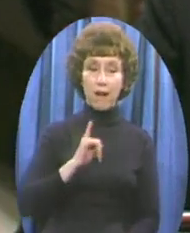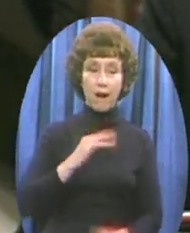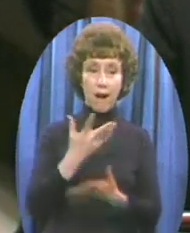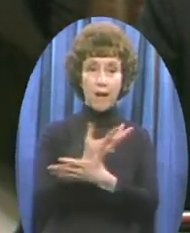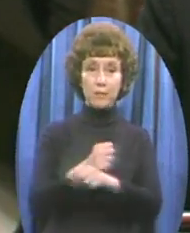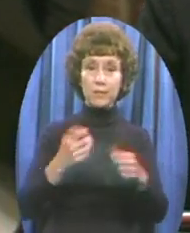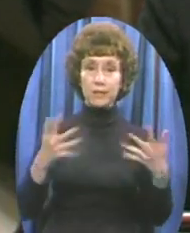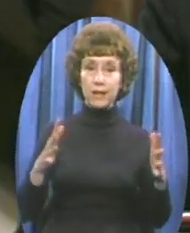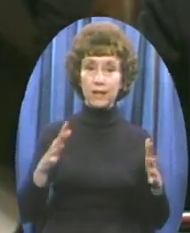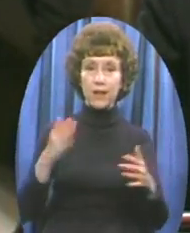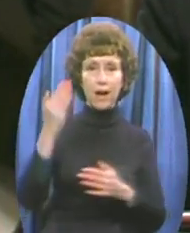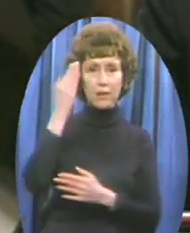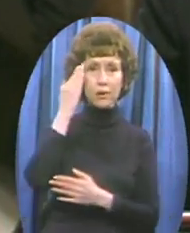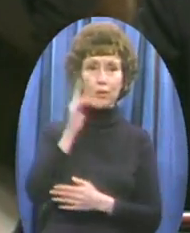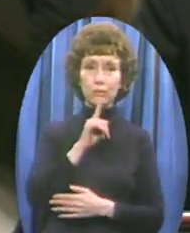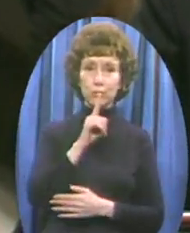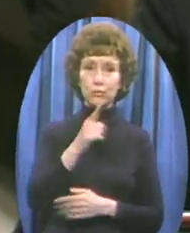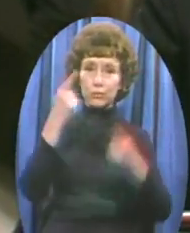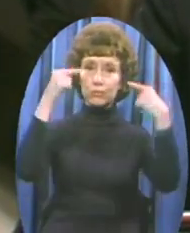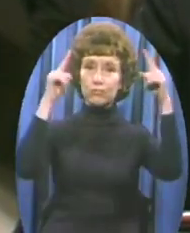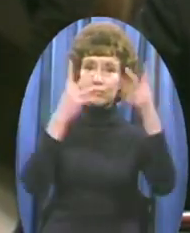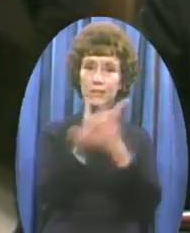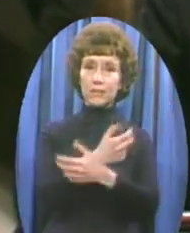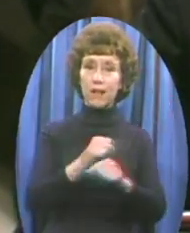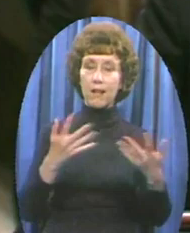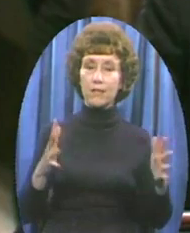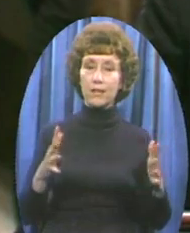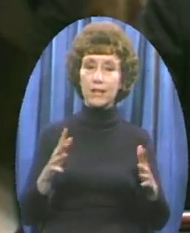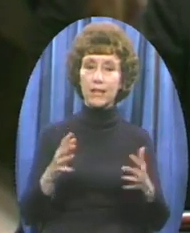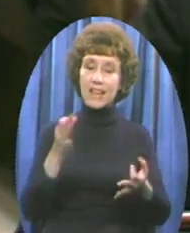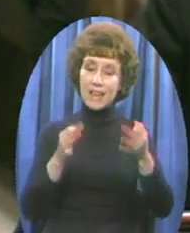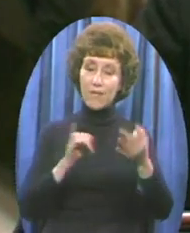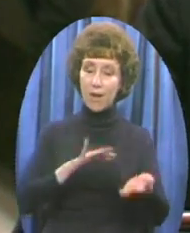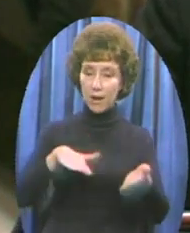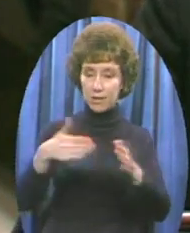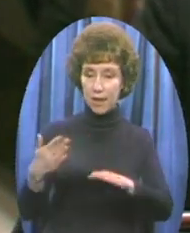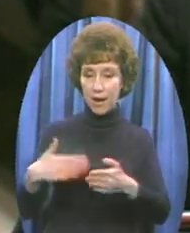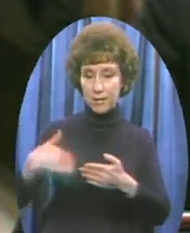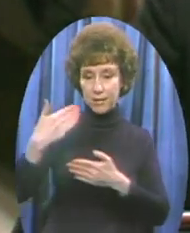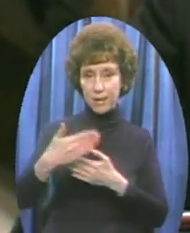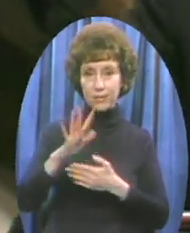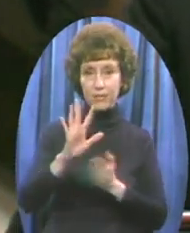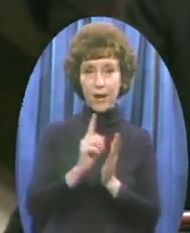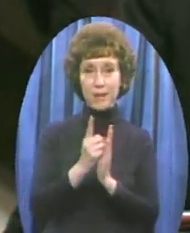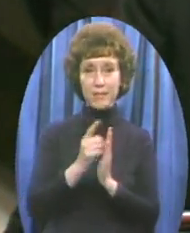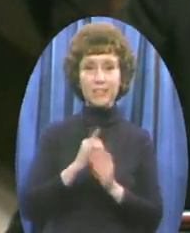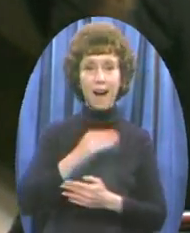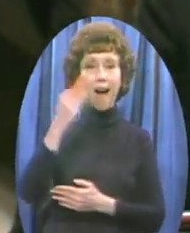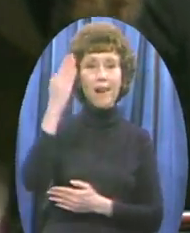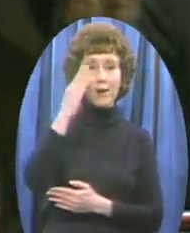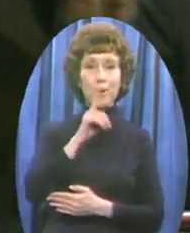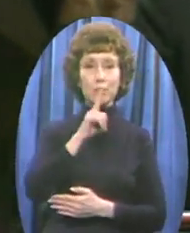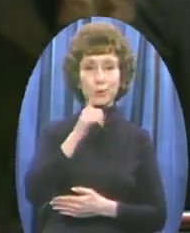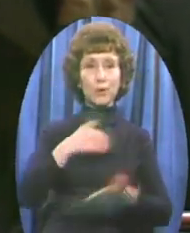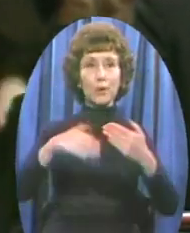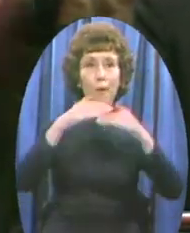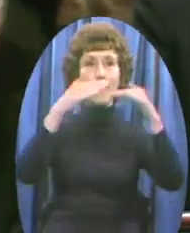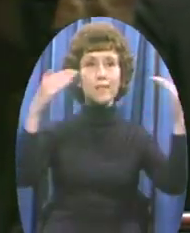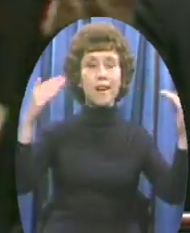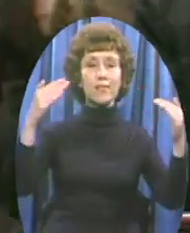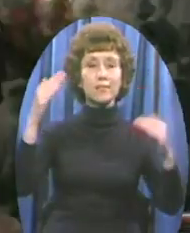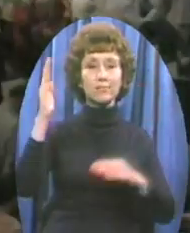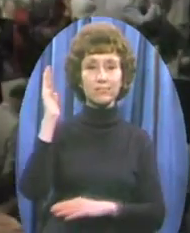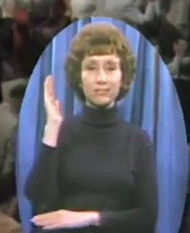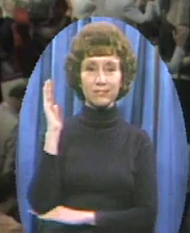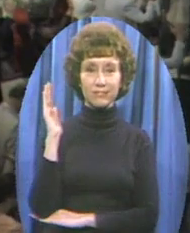I know I'm saved. If I die in the next 5 minutes, I'm as sure for heaven as if I were already there. Would you raise your hand, please?